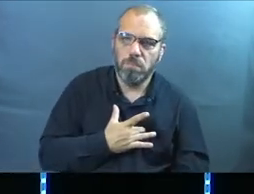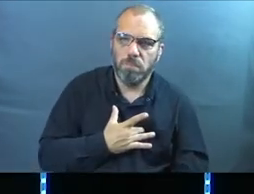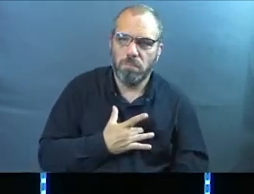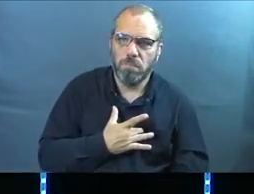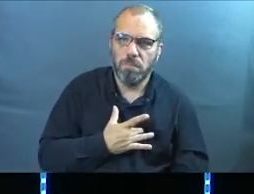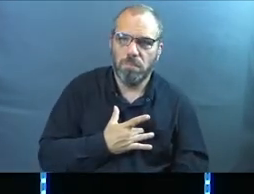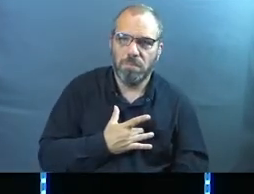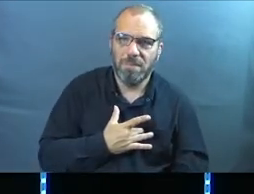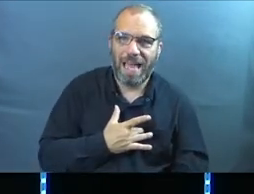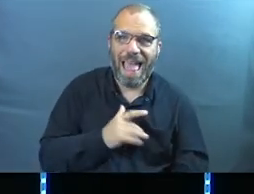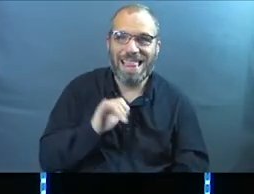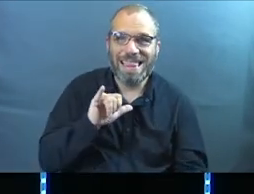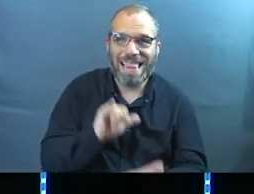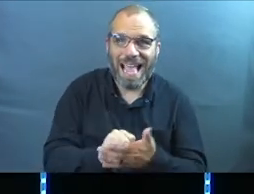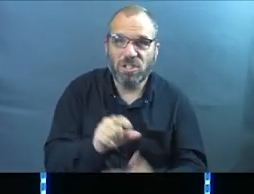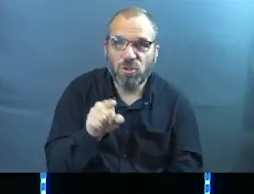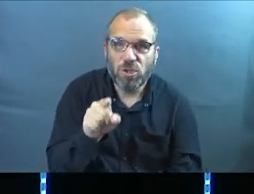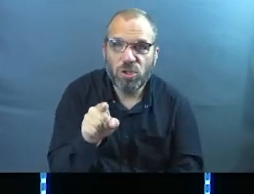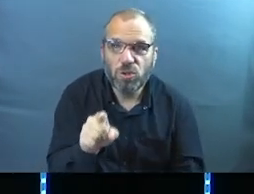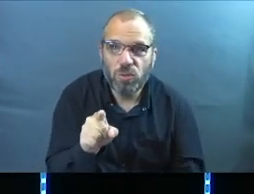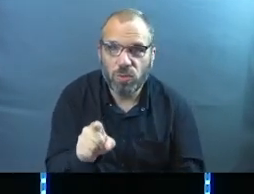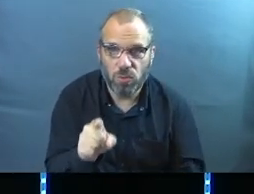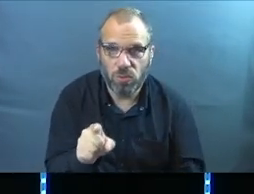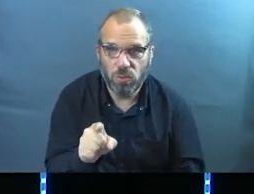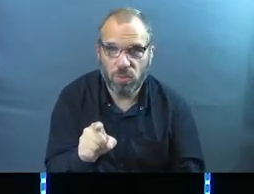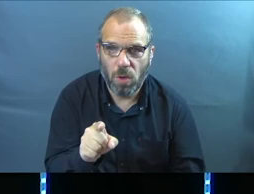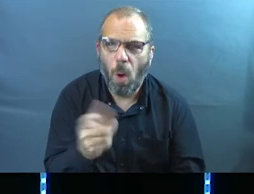And that was to you specifically.